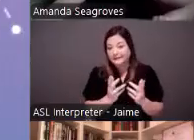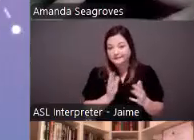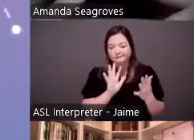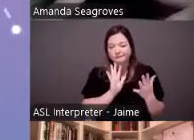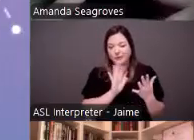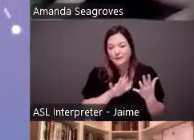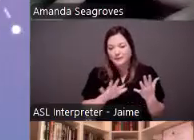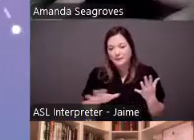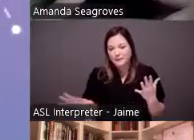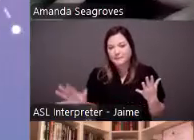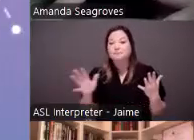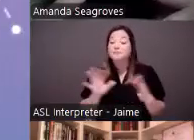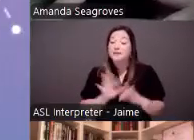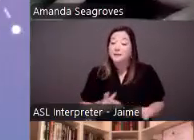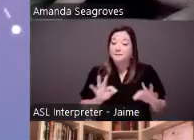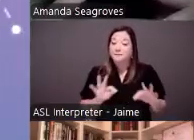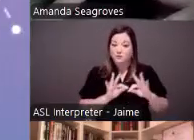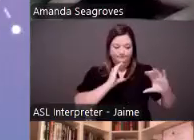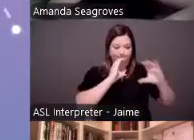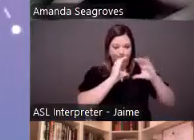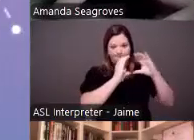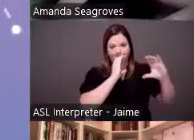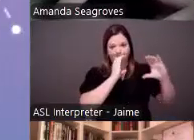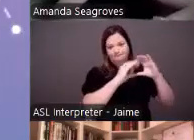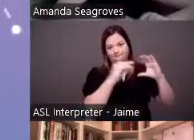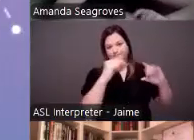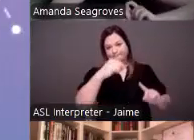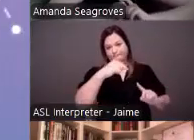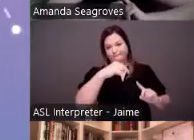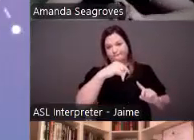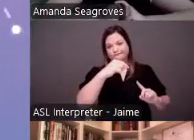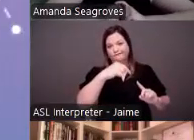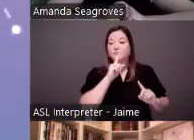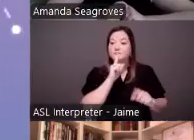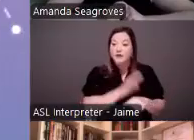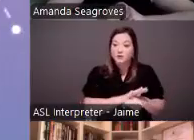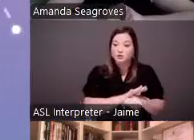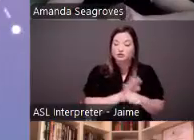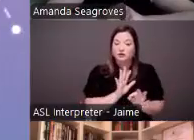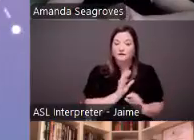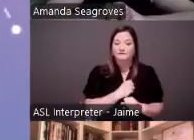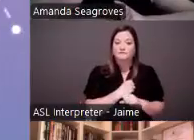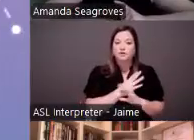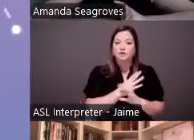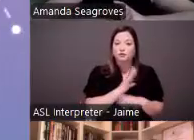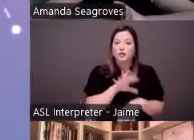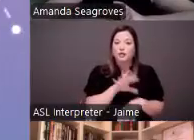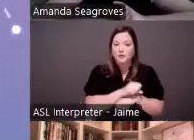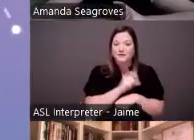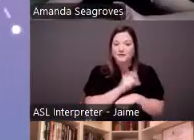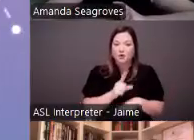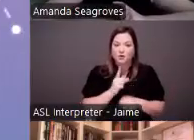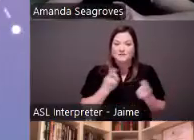really important for that communication piece to be there to make sure that virtual encounters are successful.